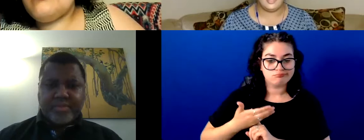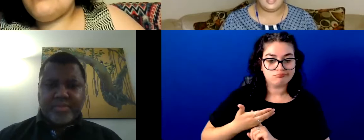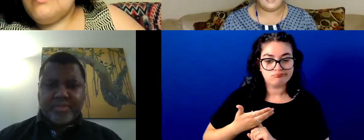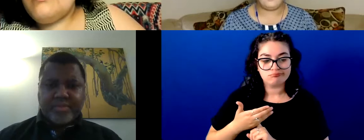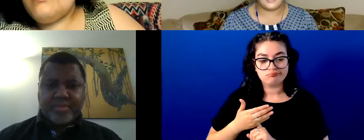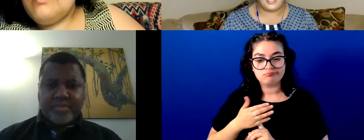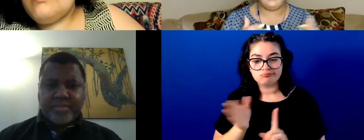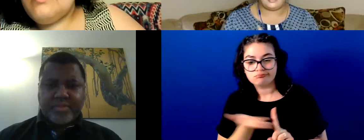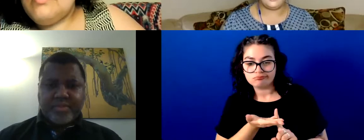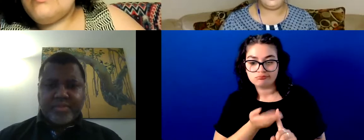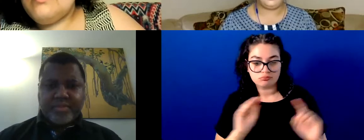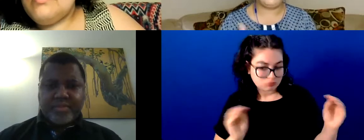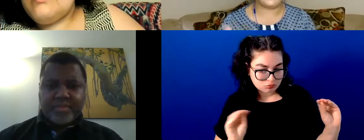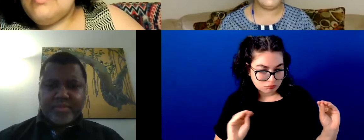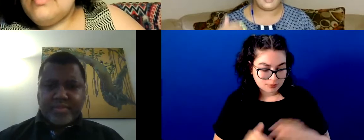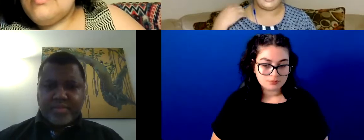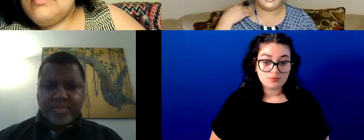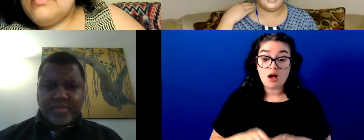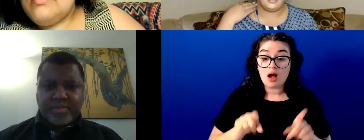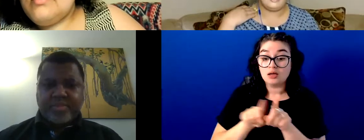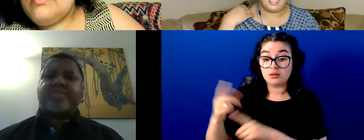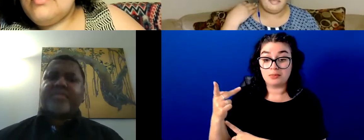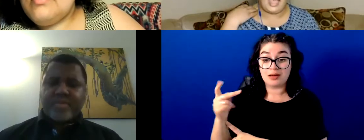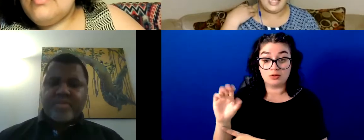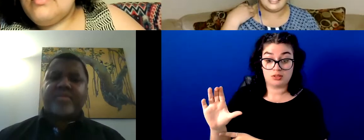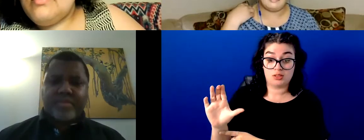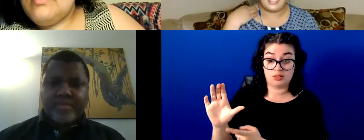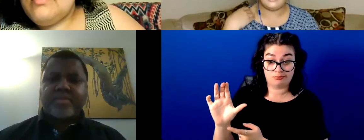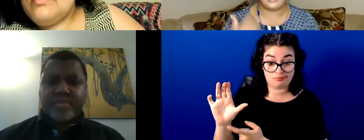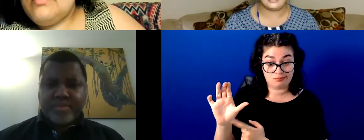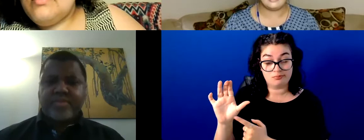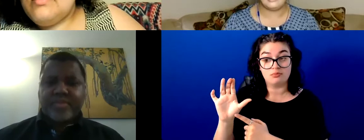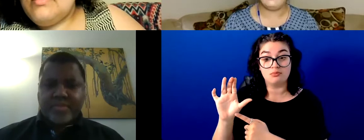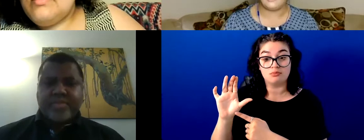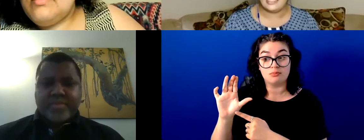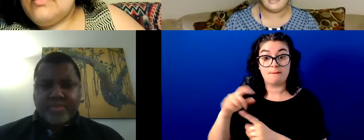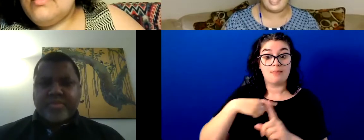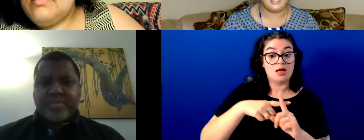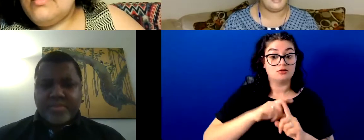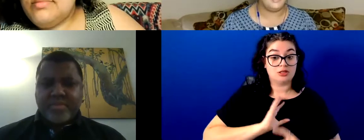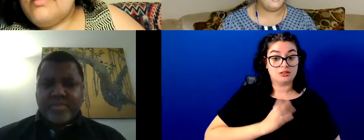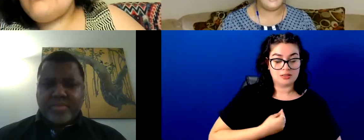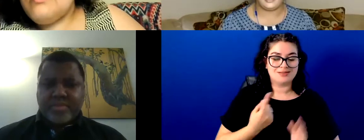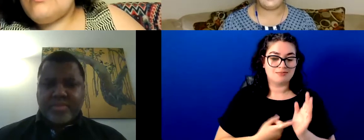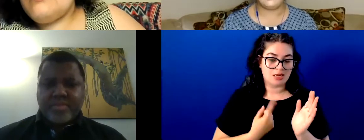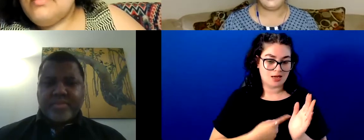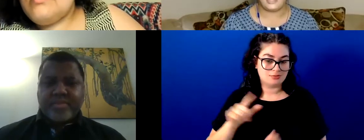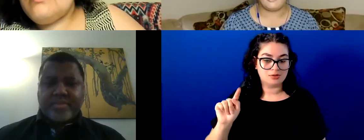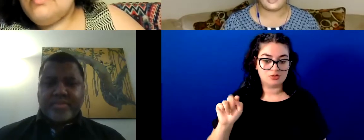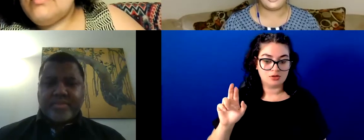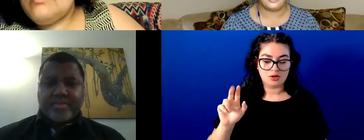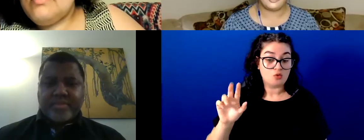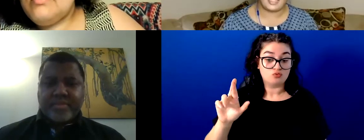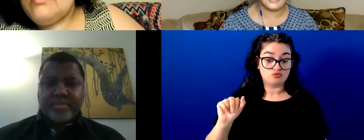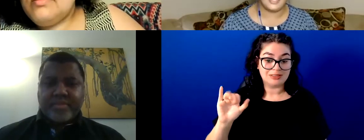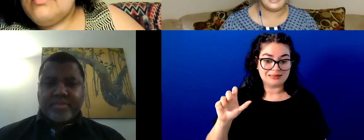to. And then also being a person of color, on top of that, sometimes the racism is very deep. It comes out in